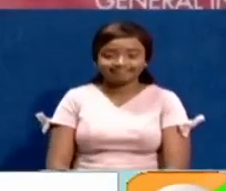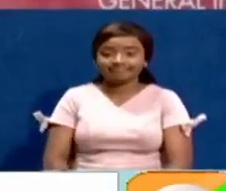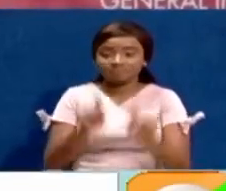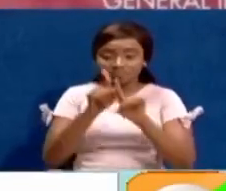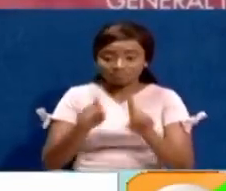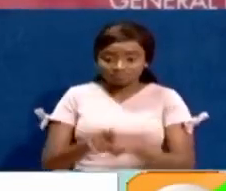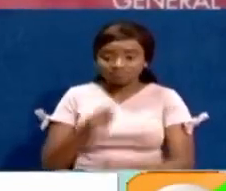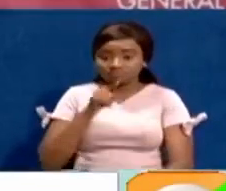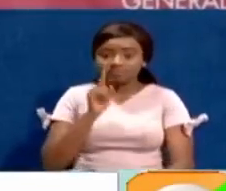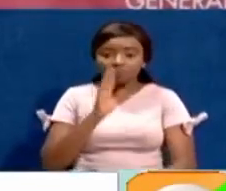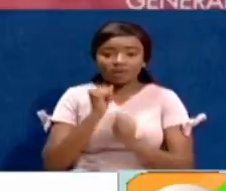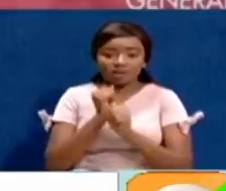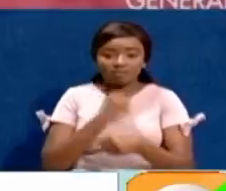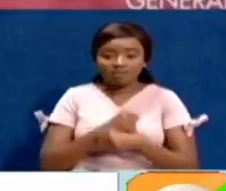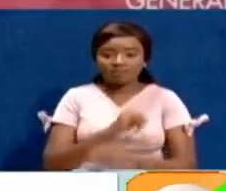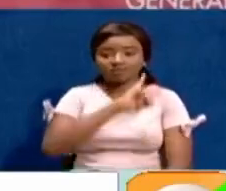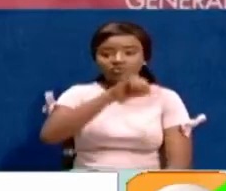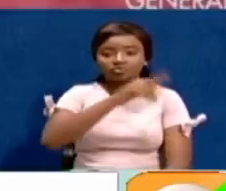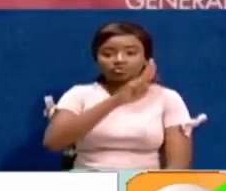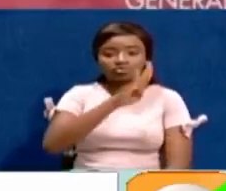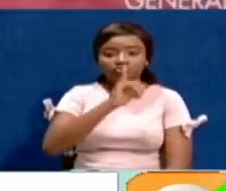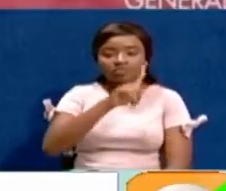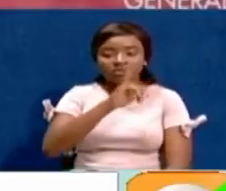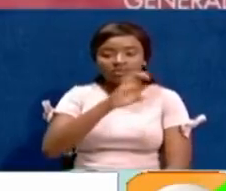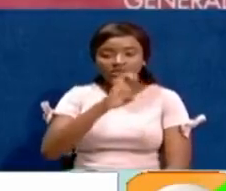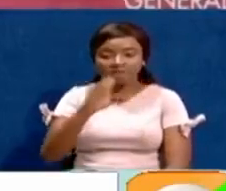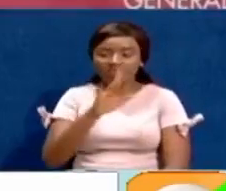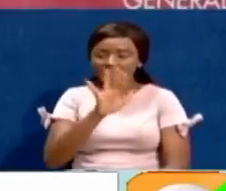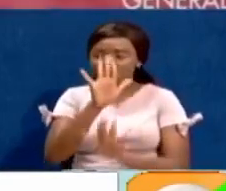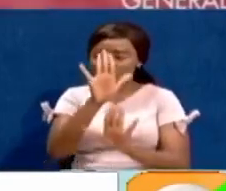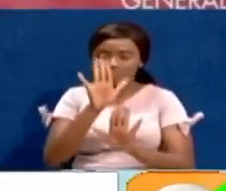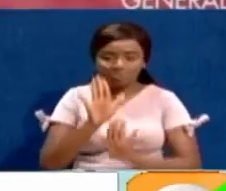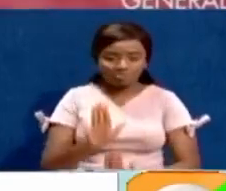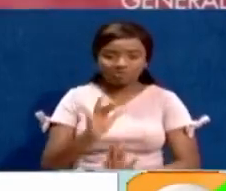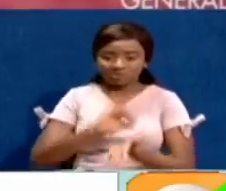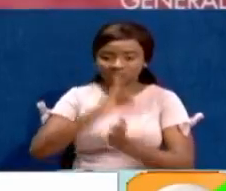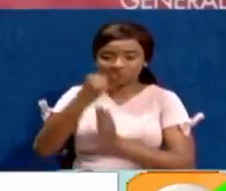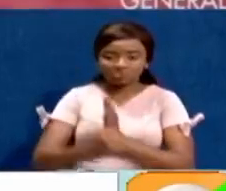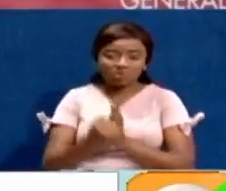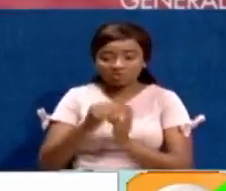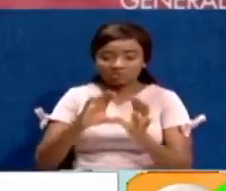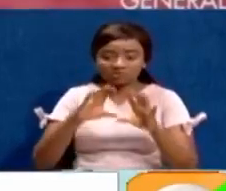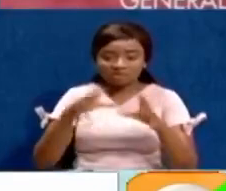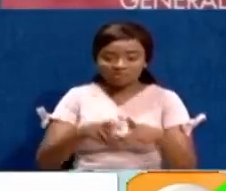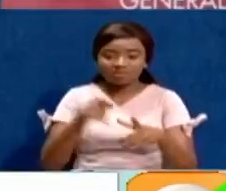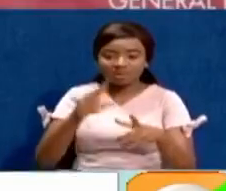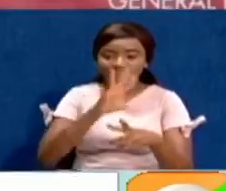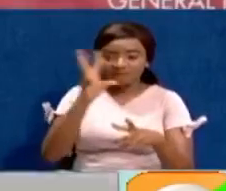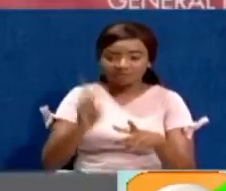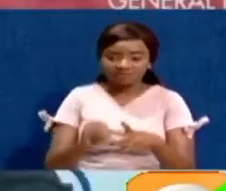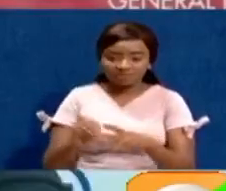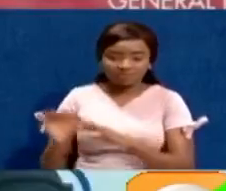will make Jubilee one of the most important insurance companies in Africa.